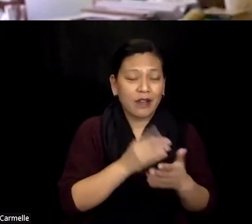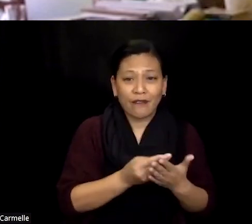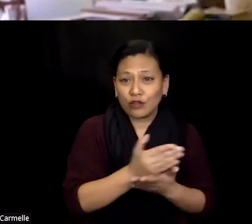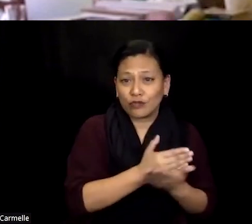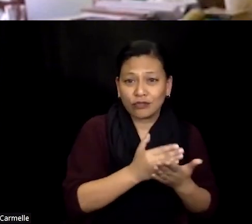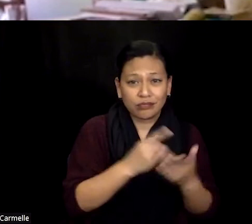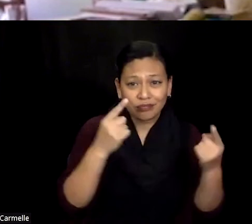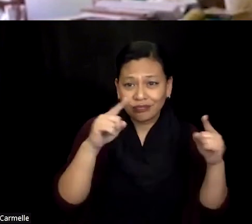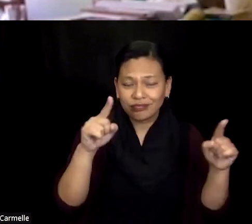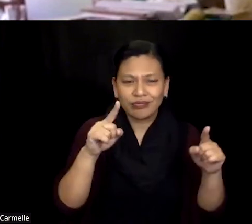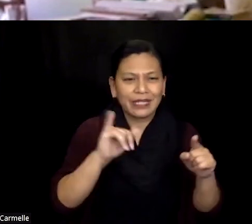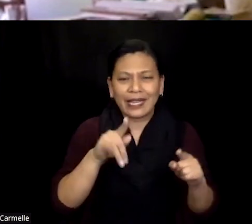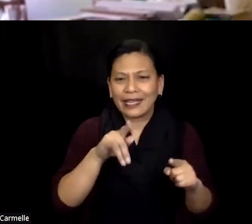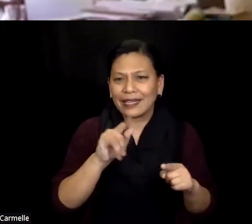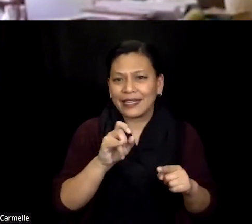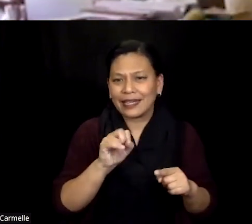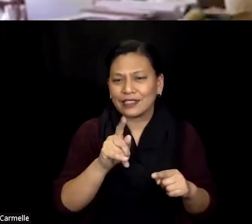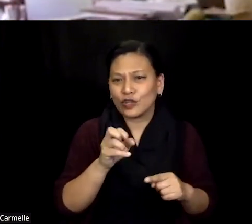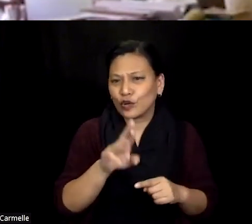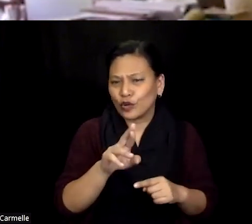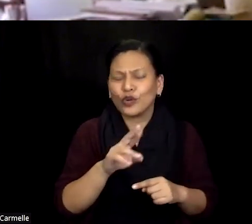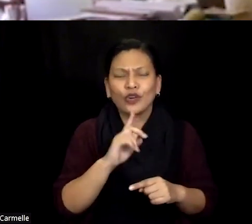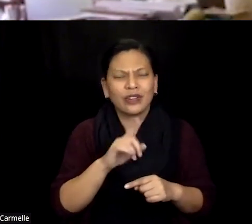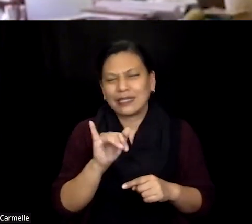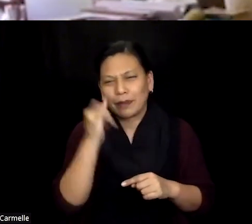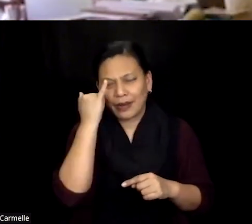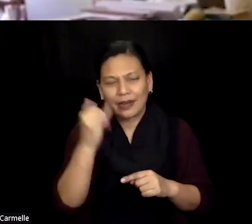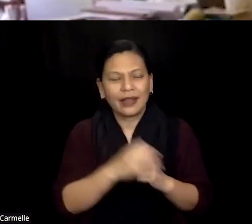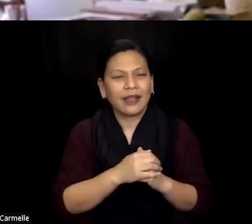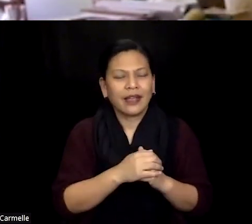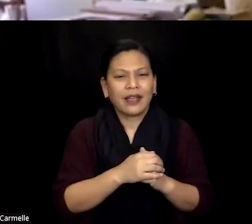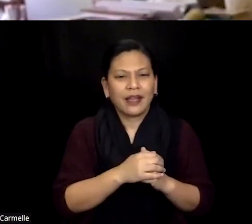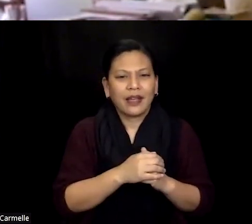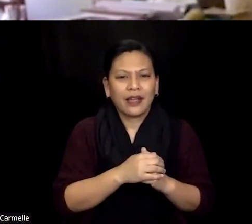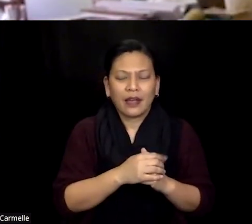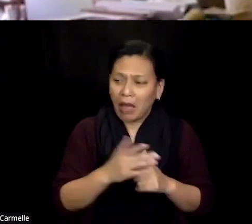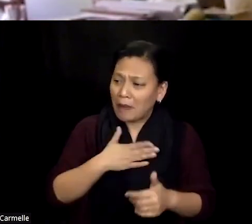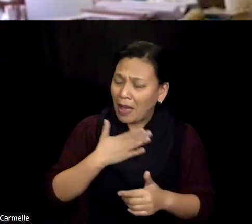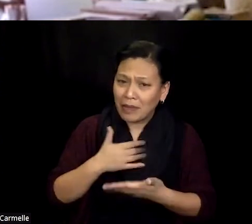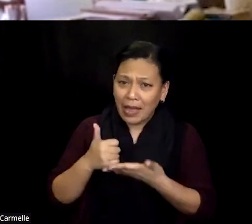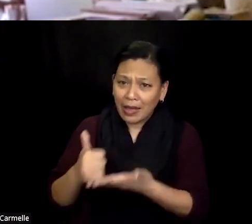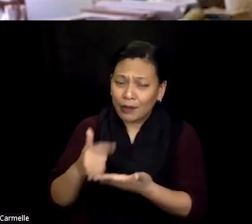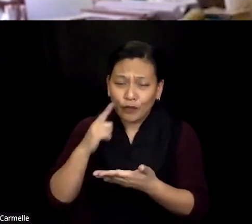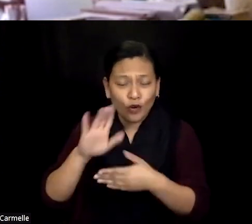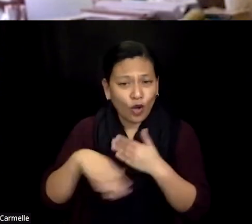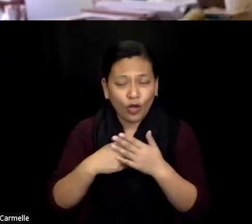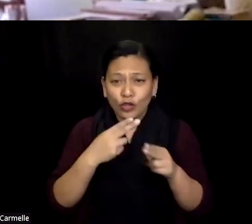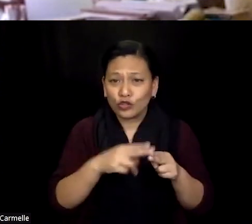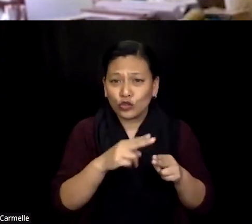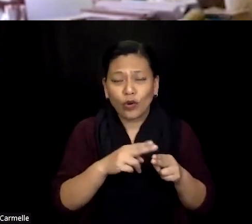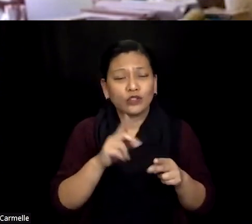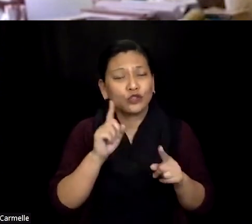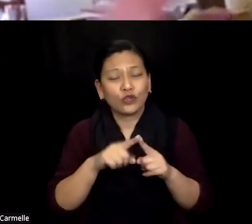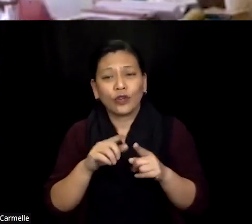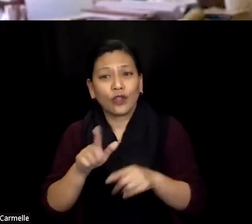campaign and it's like a Kickstarter campaign, except it's crowd equity. And I said, like, I'm happy to help. I do this for all of our short to feature lab